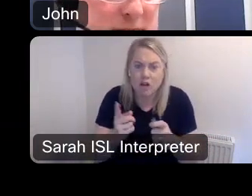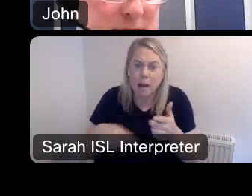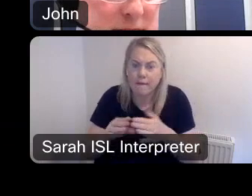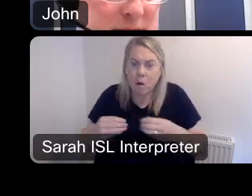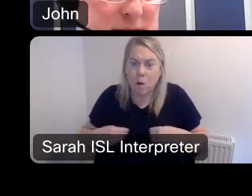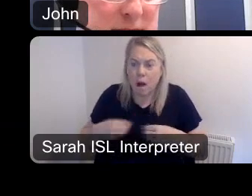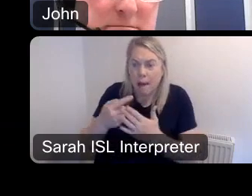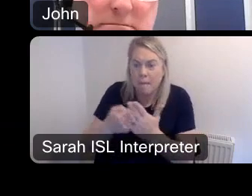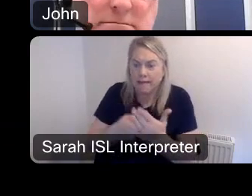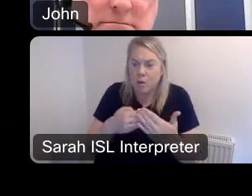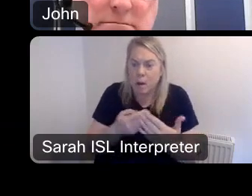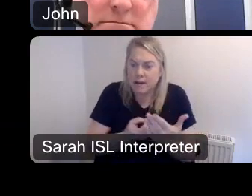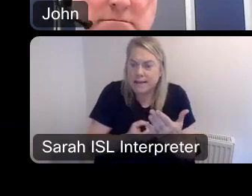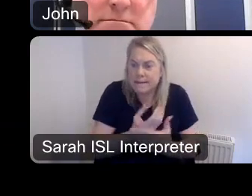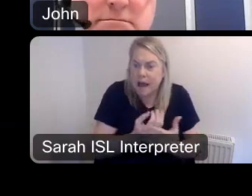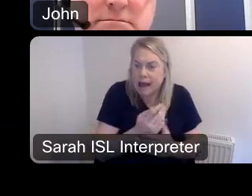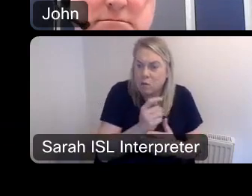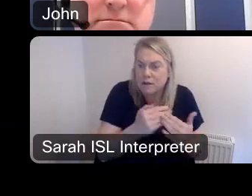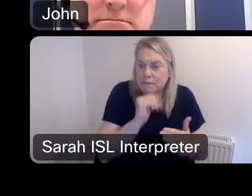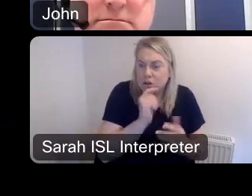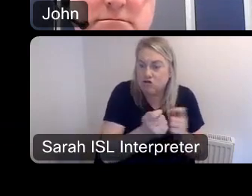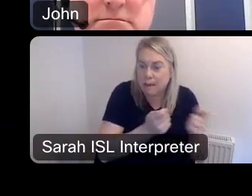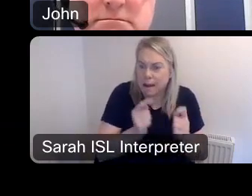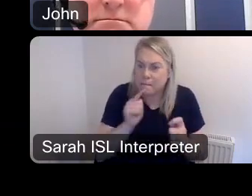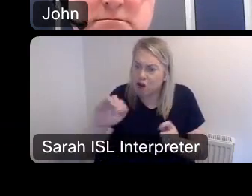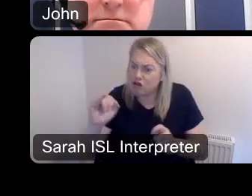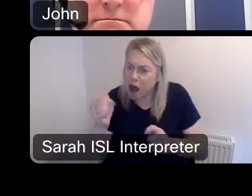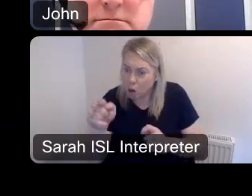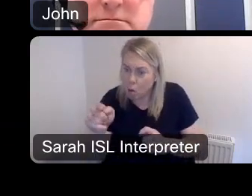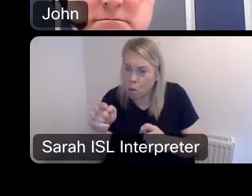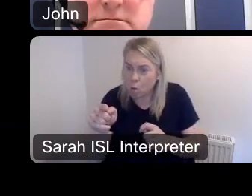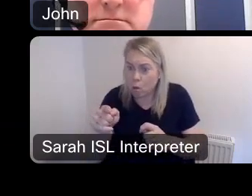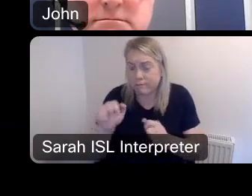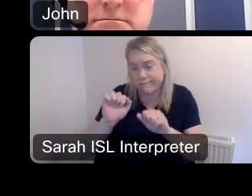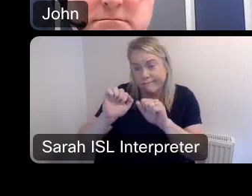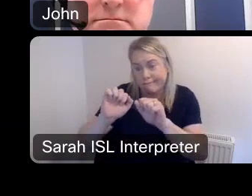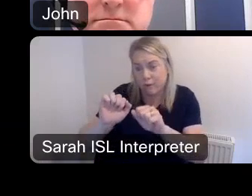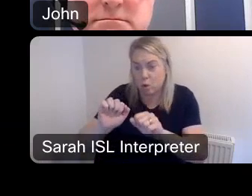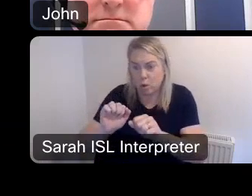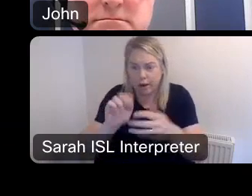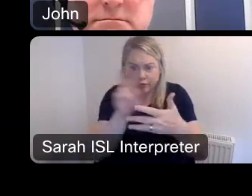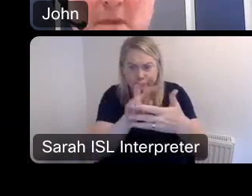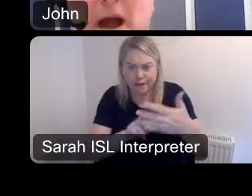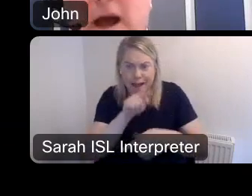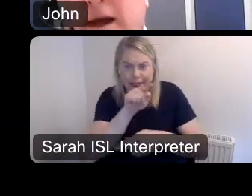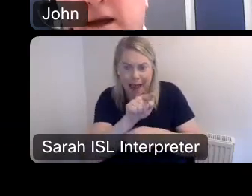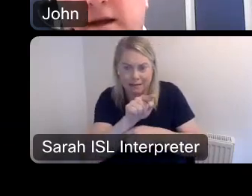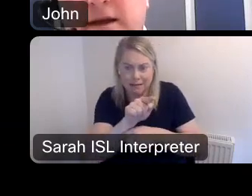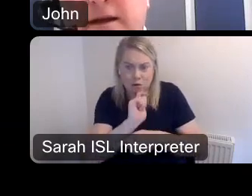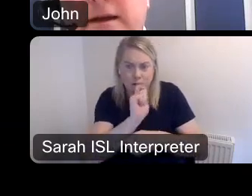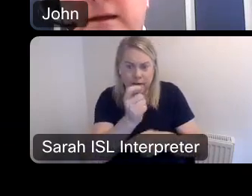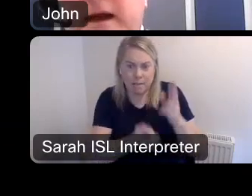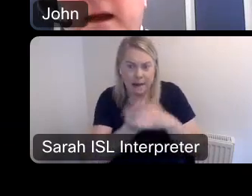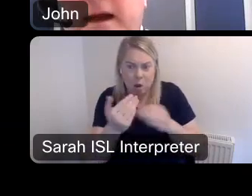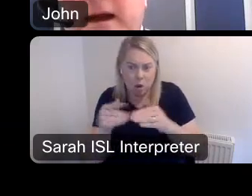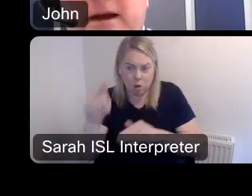defined. But what's your interpretation, or what's your thinking, I suppose, as a clinician when you read that notifiable